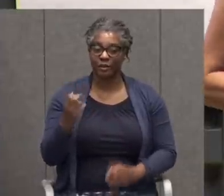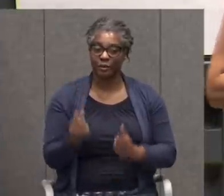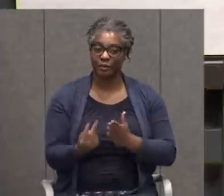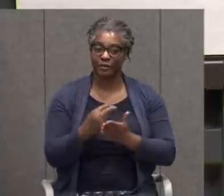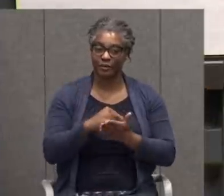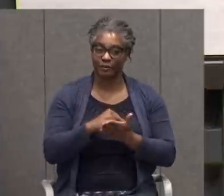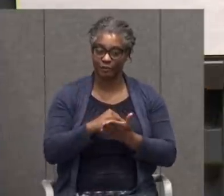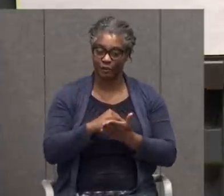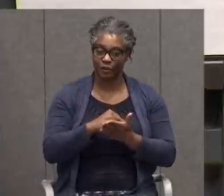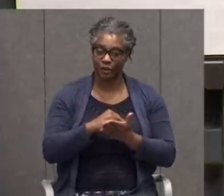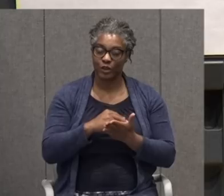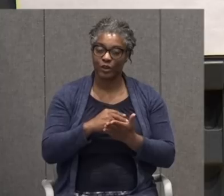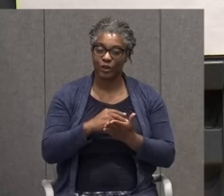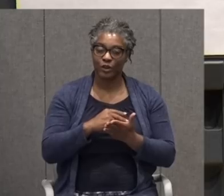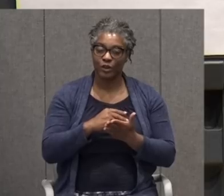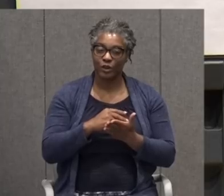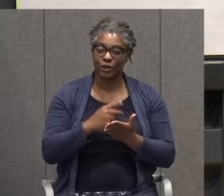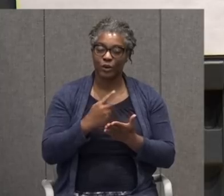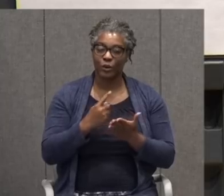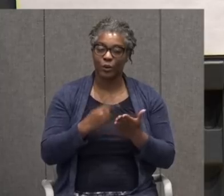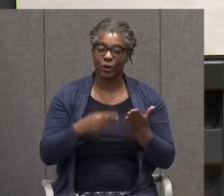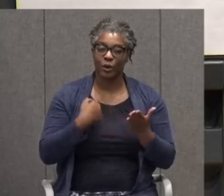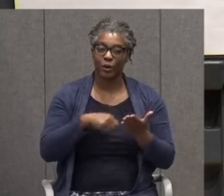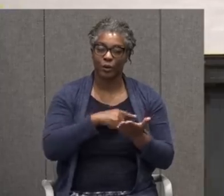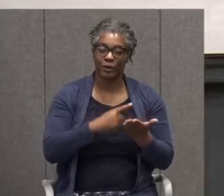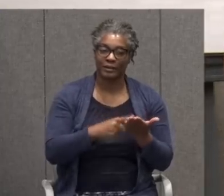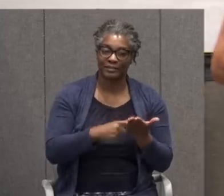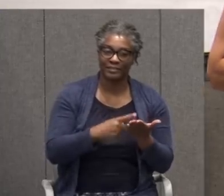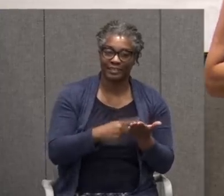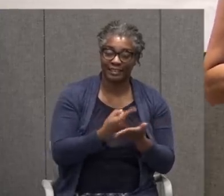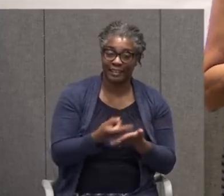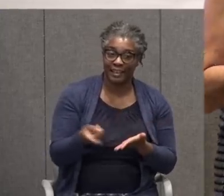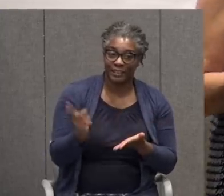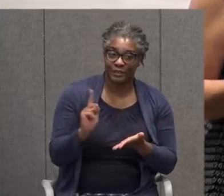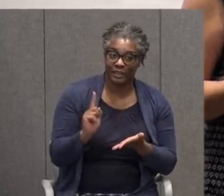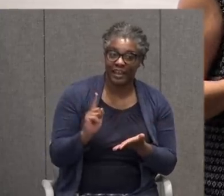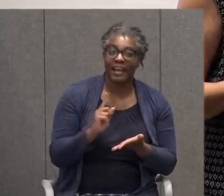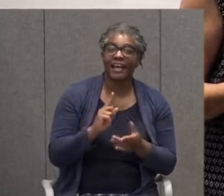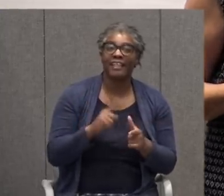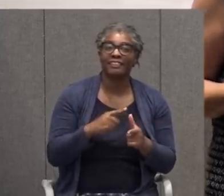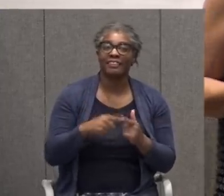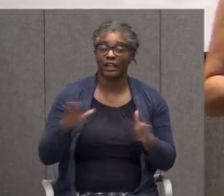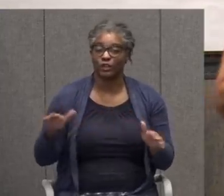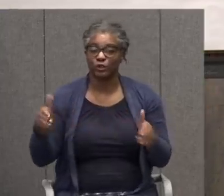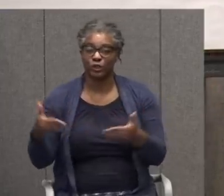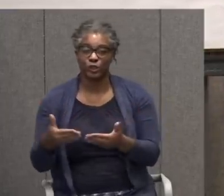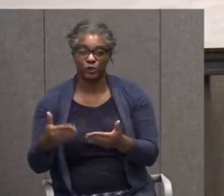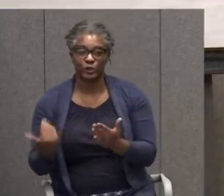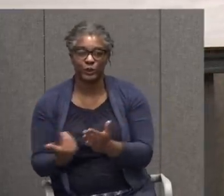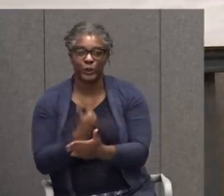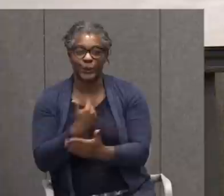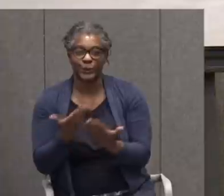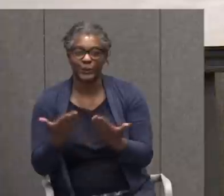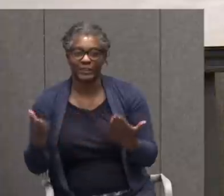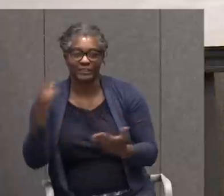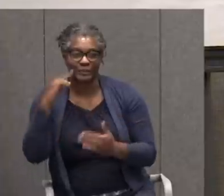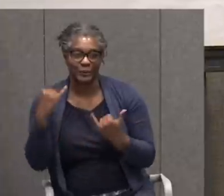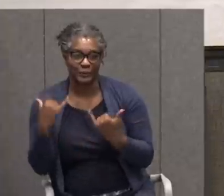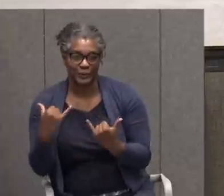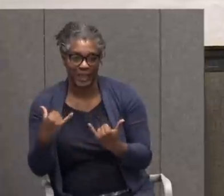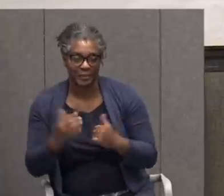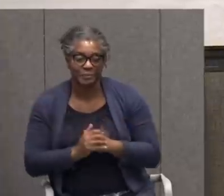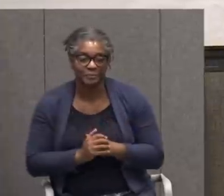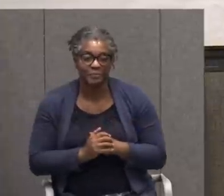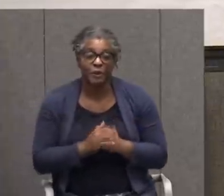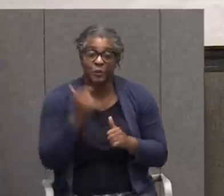of the amazing things I have in store for you today. So remember last week, we talked about rock